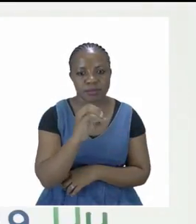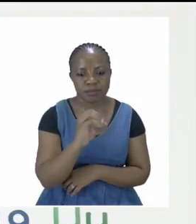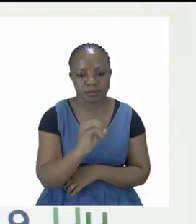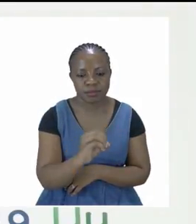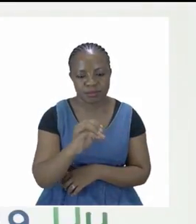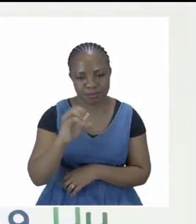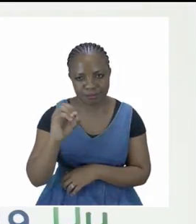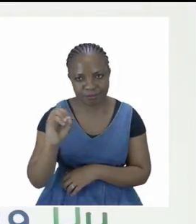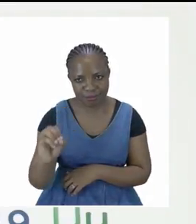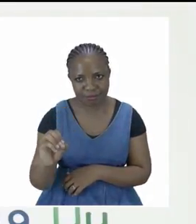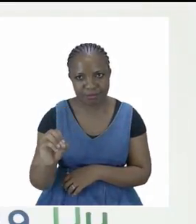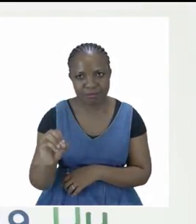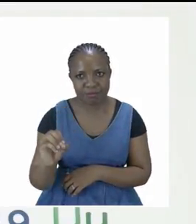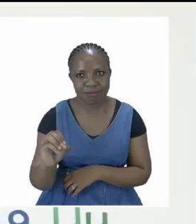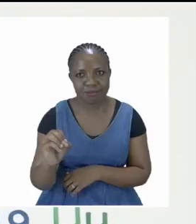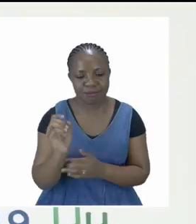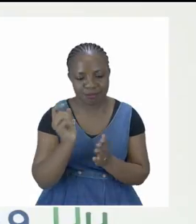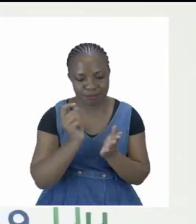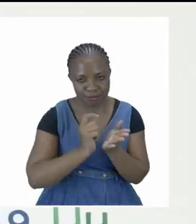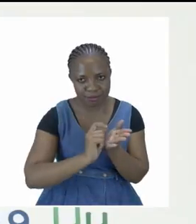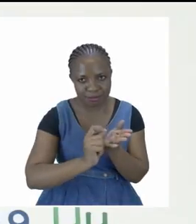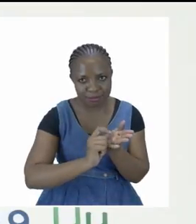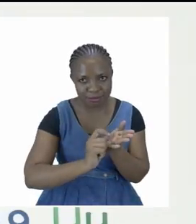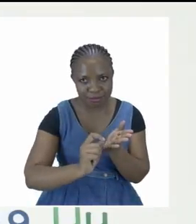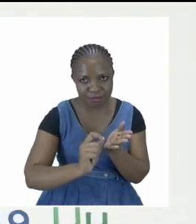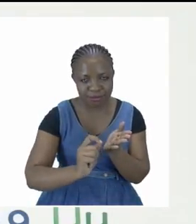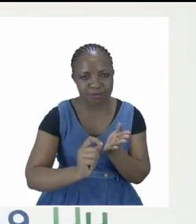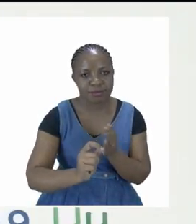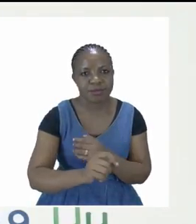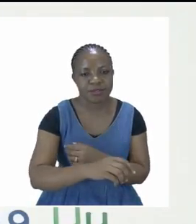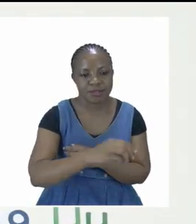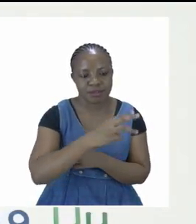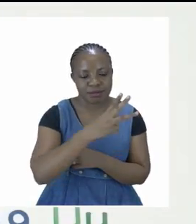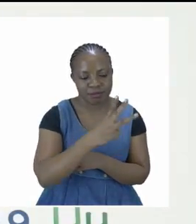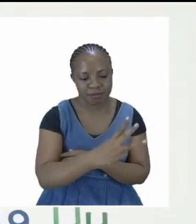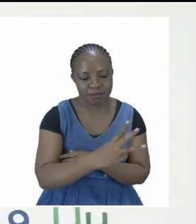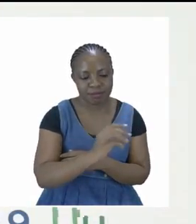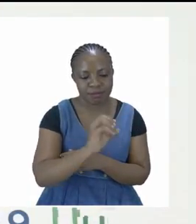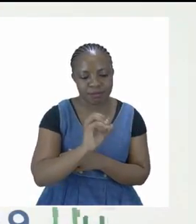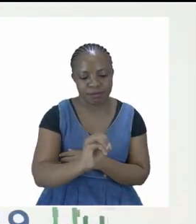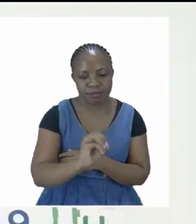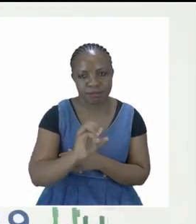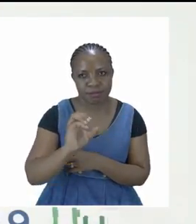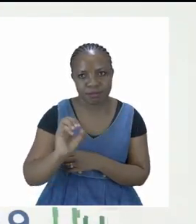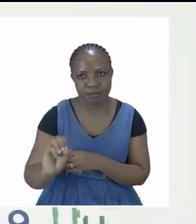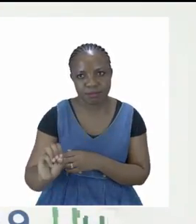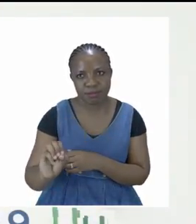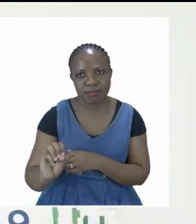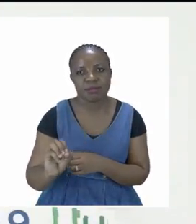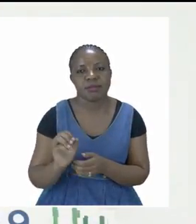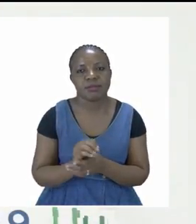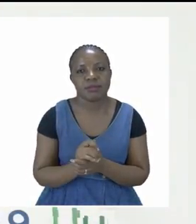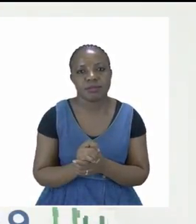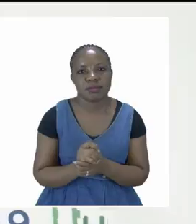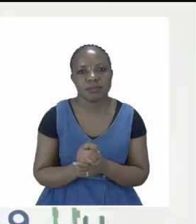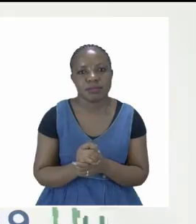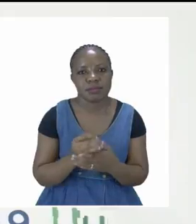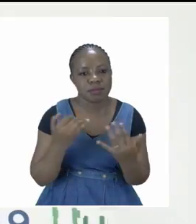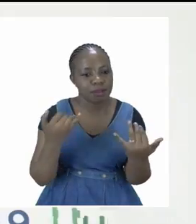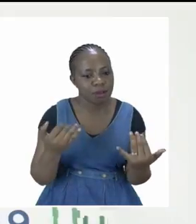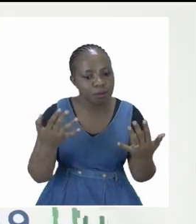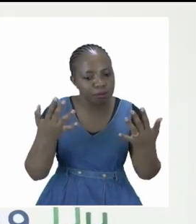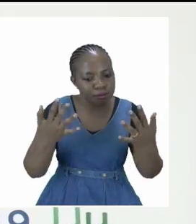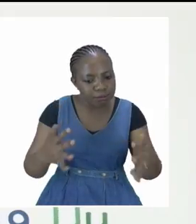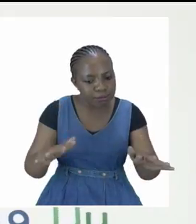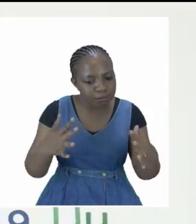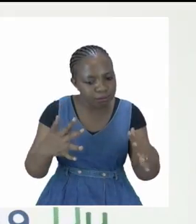300. So may you please write 300. Now that we have done this together, I